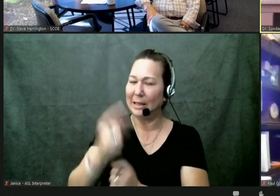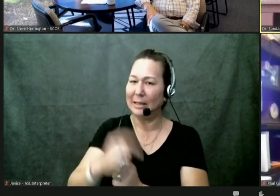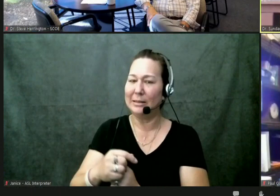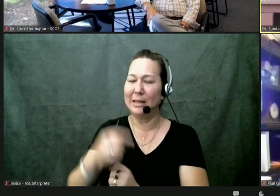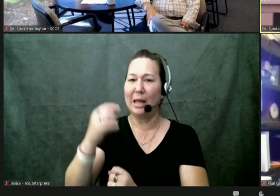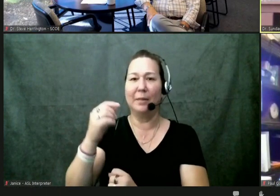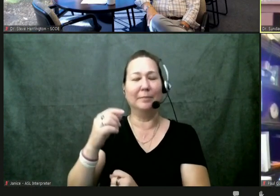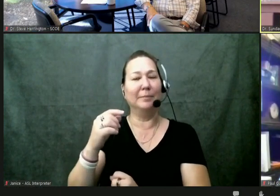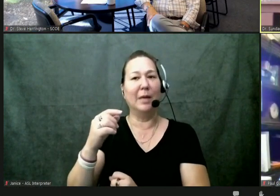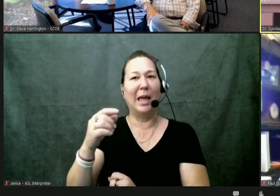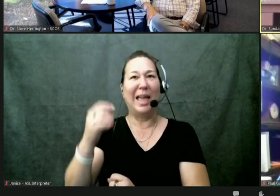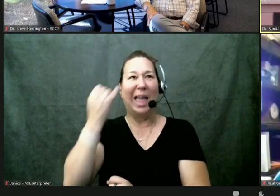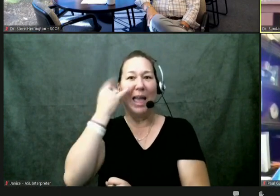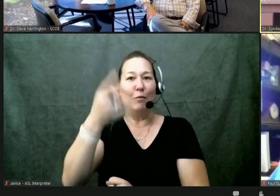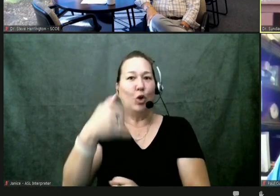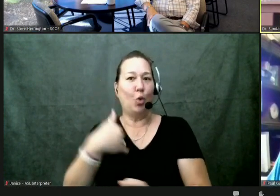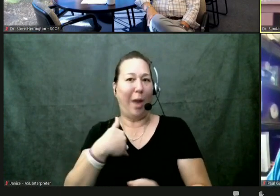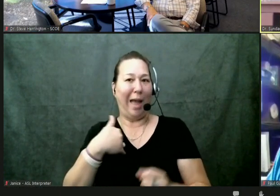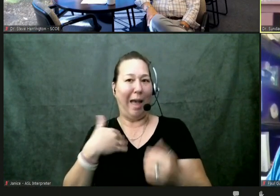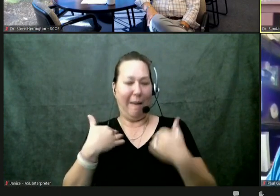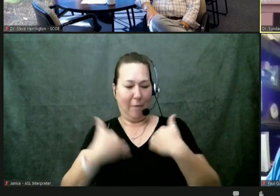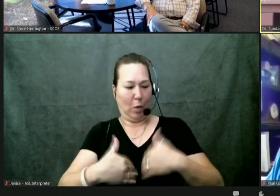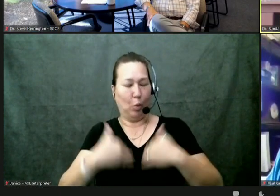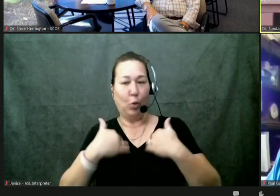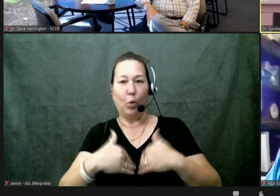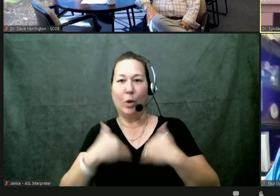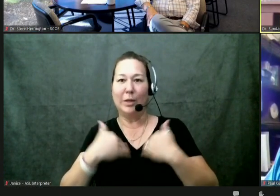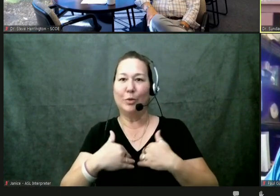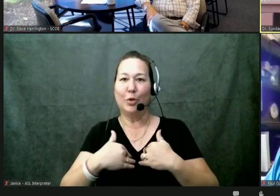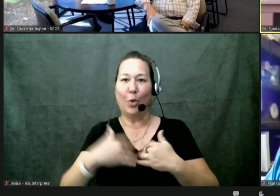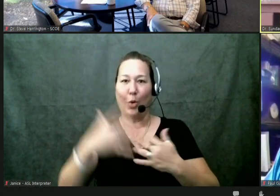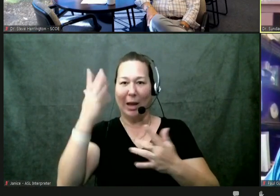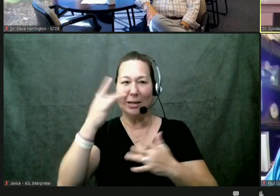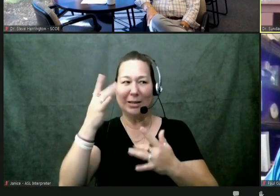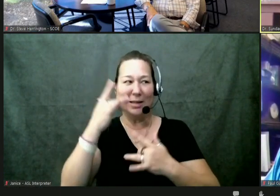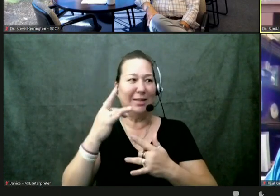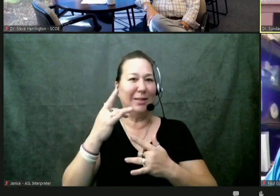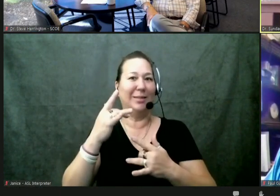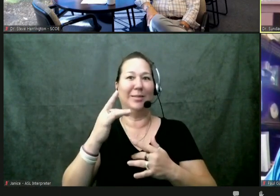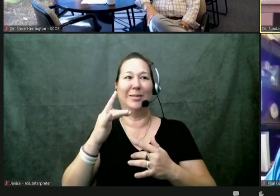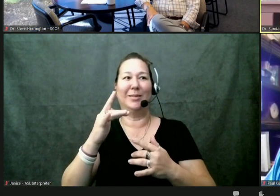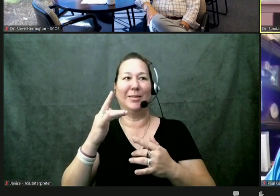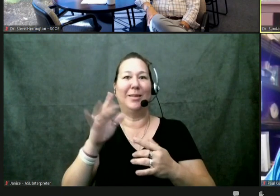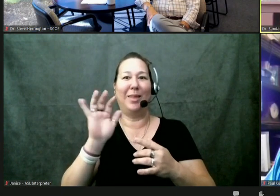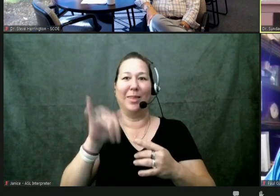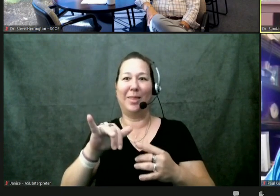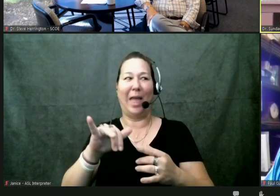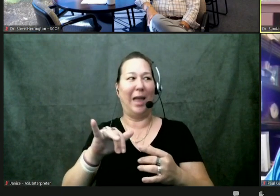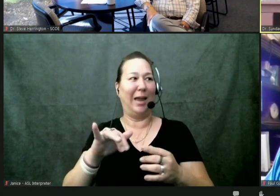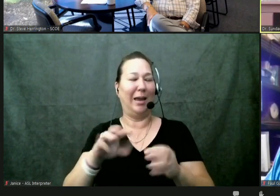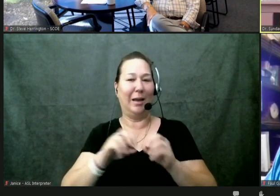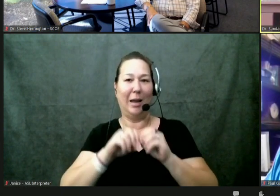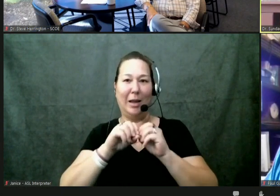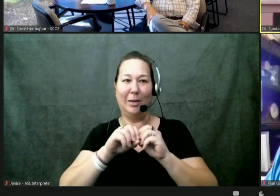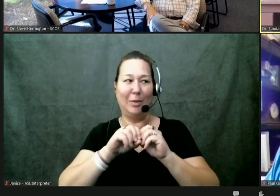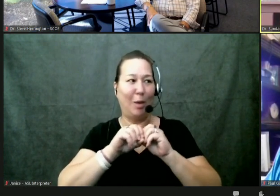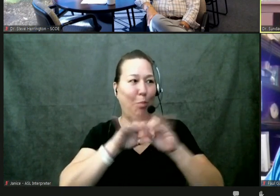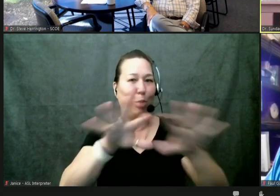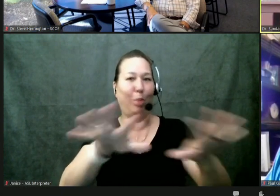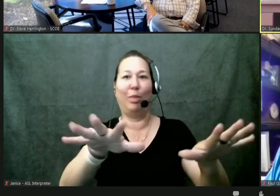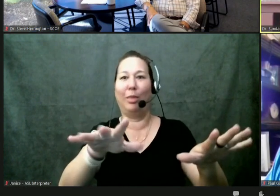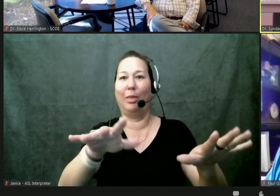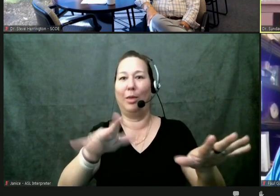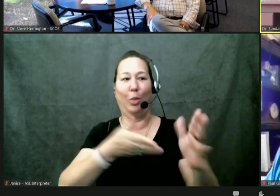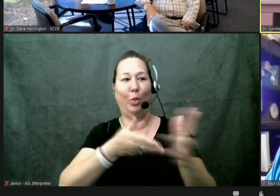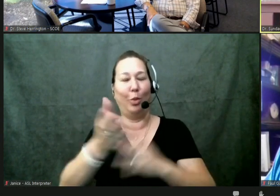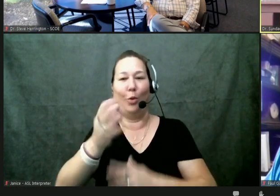respiratory illness that's transferred from person to person through coughing, singing, talking, through droplet